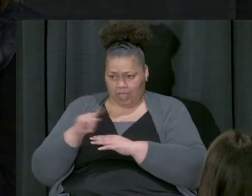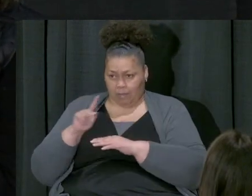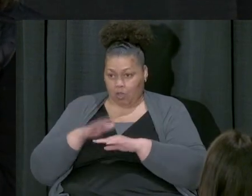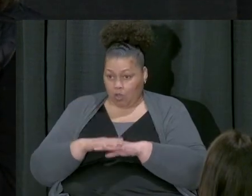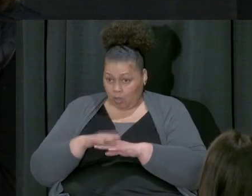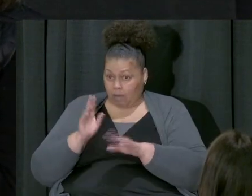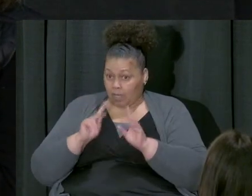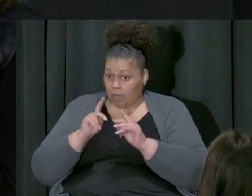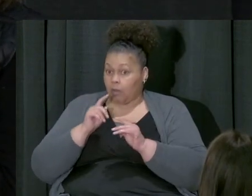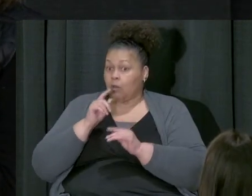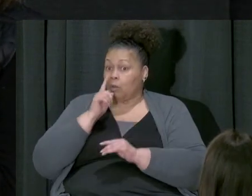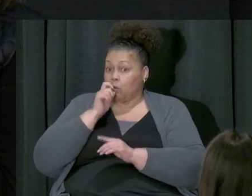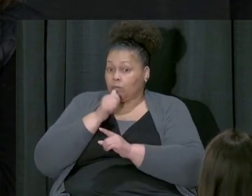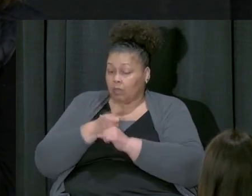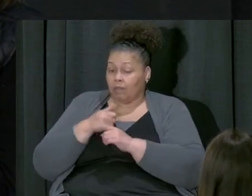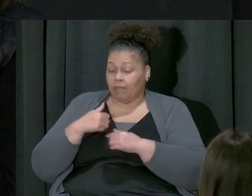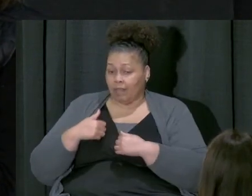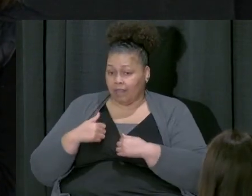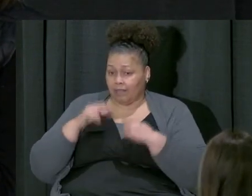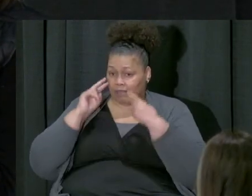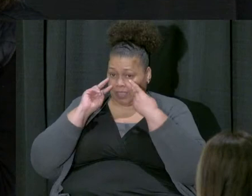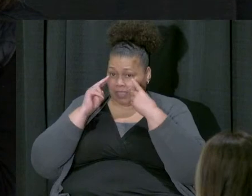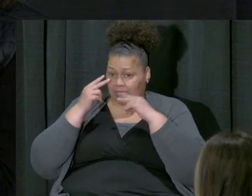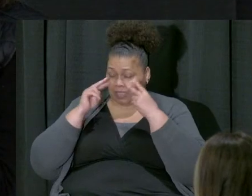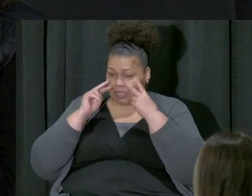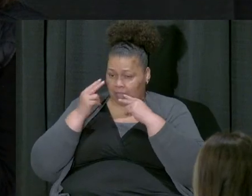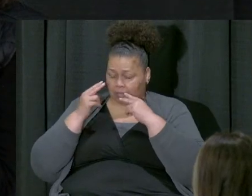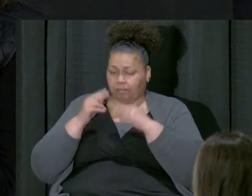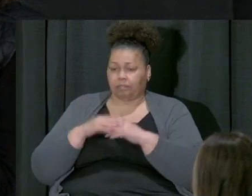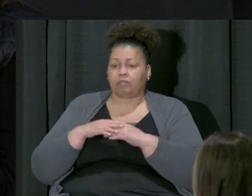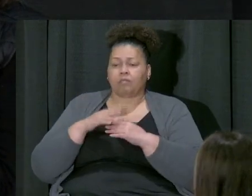with dyslexia, and we have seen that